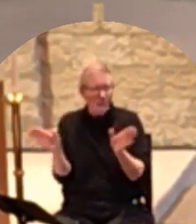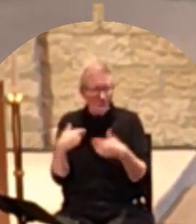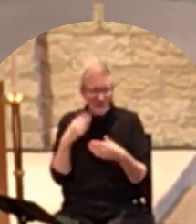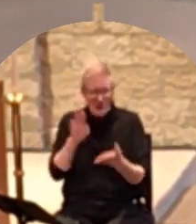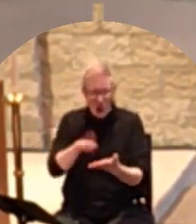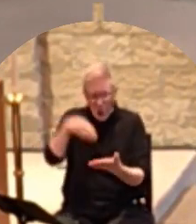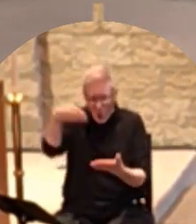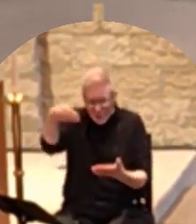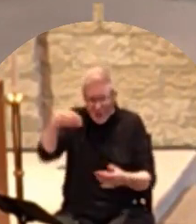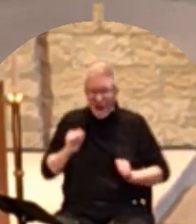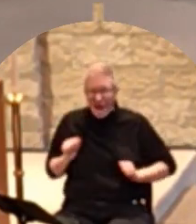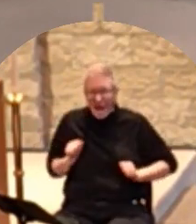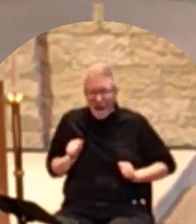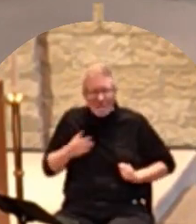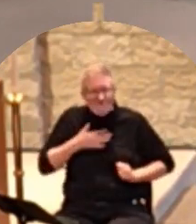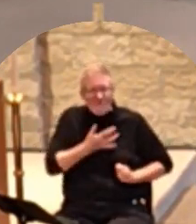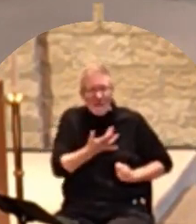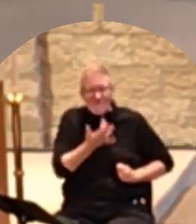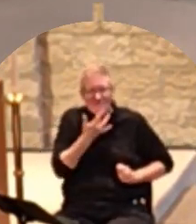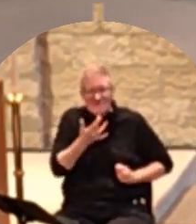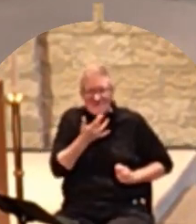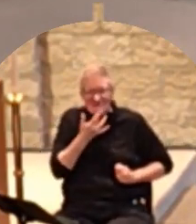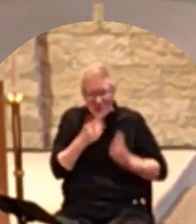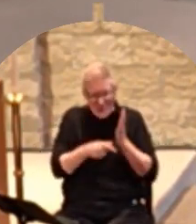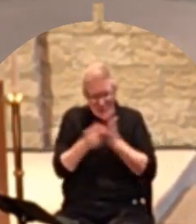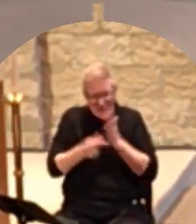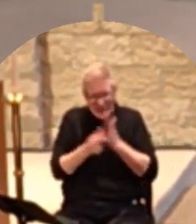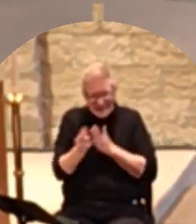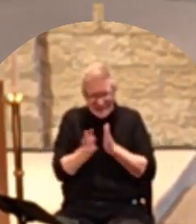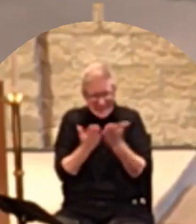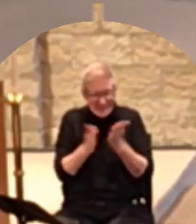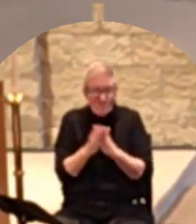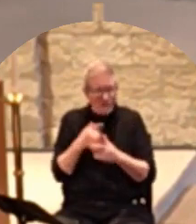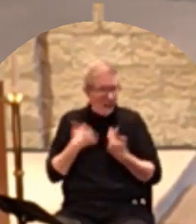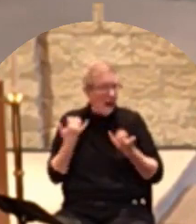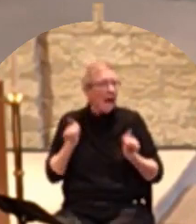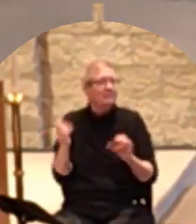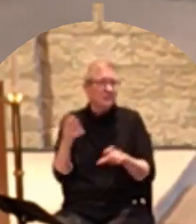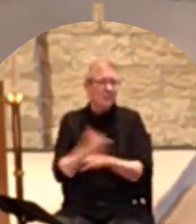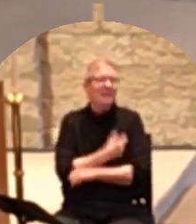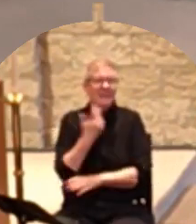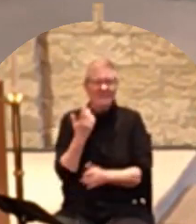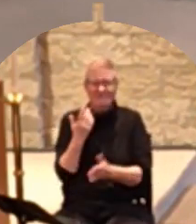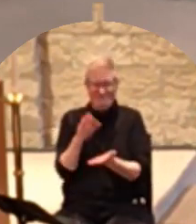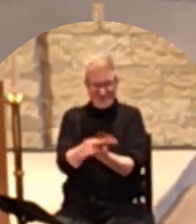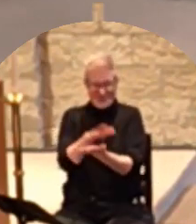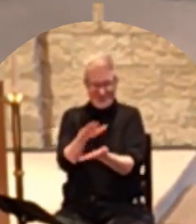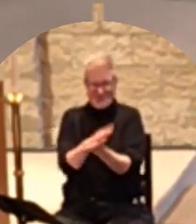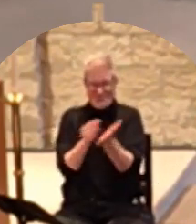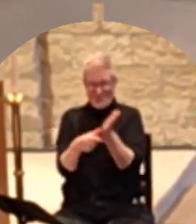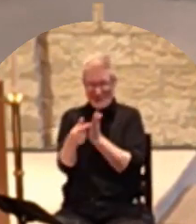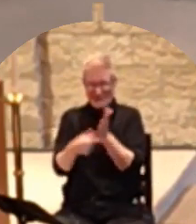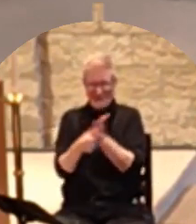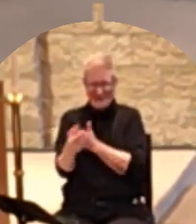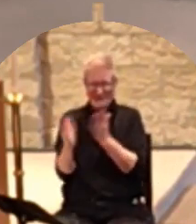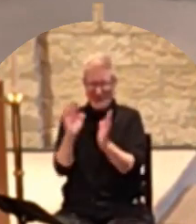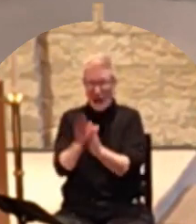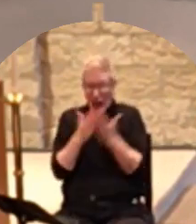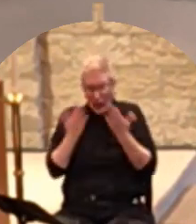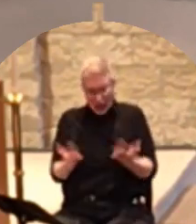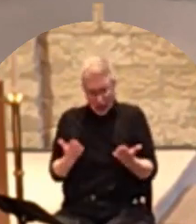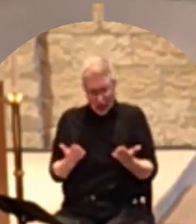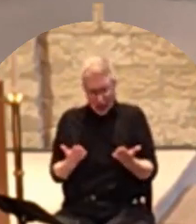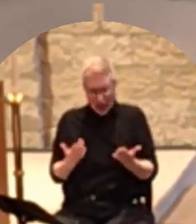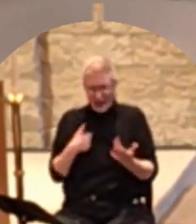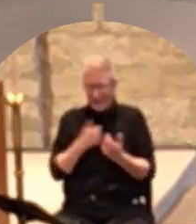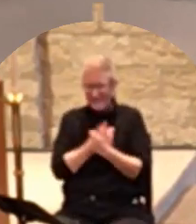magazines. I still get the hard copy. I still get the hard copy of Time, and I love it. So I pick up the